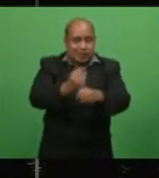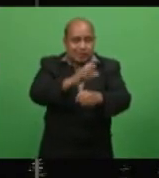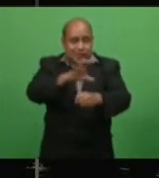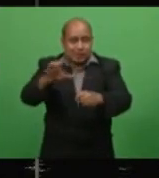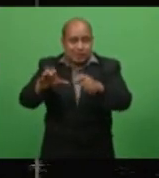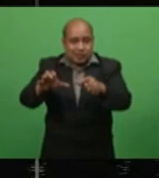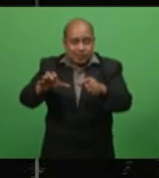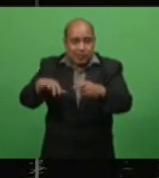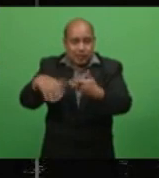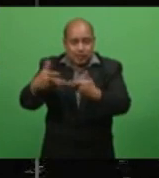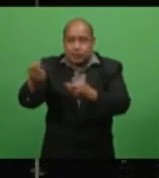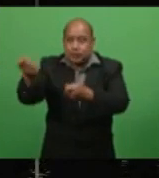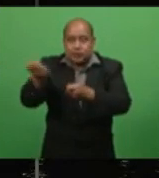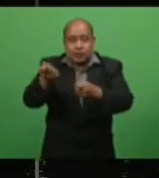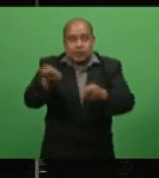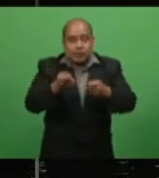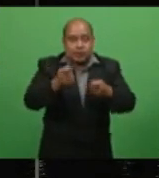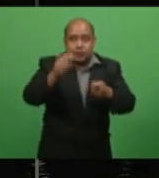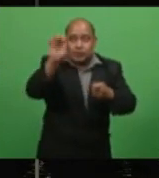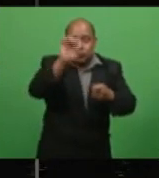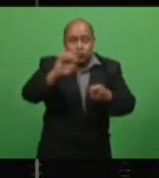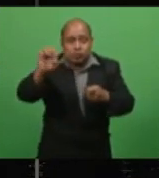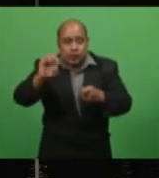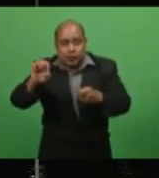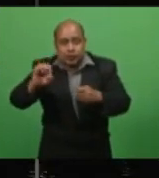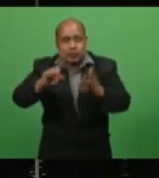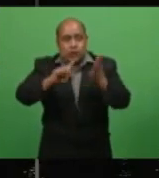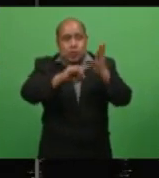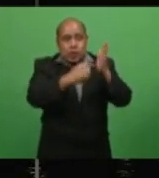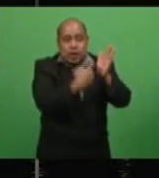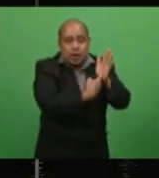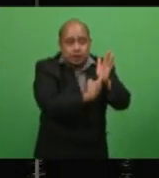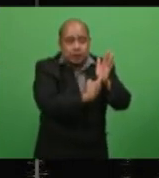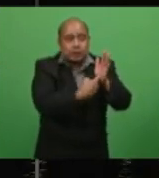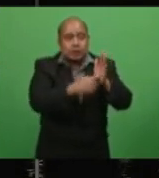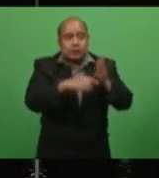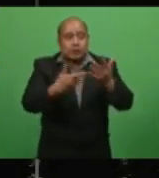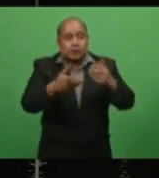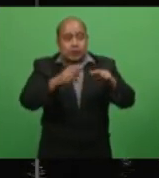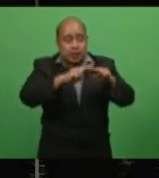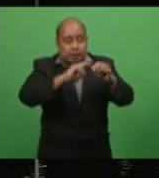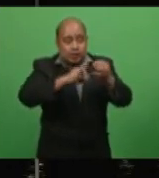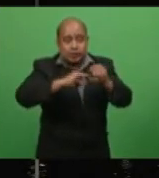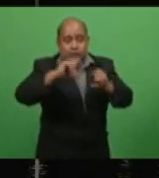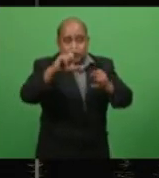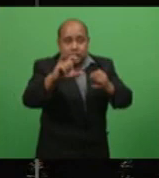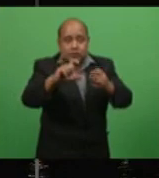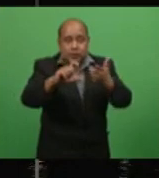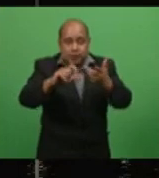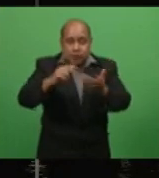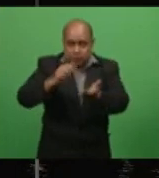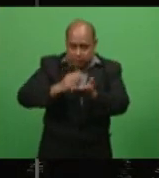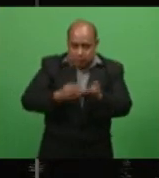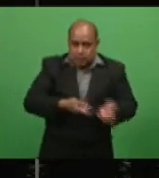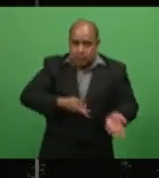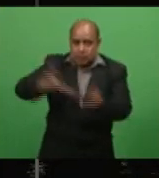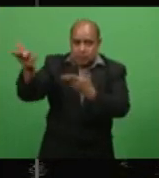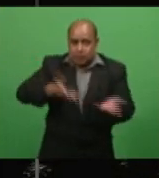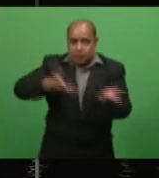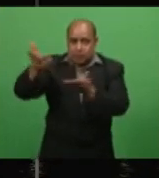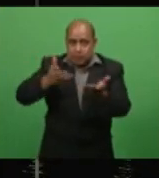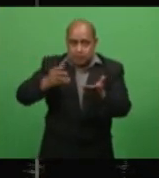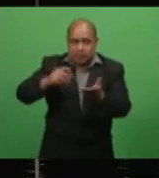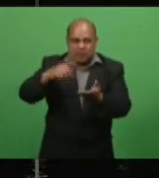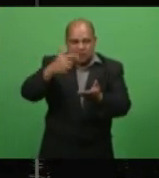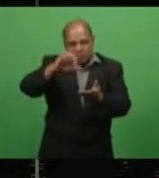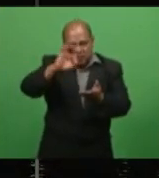the UK. Another plus point for the FSC is that it will be selling 60% of Fiji's sugar at the old price, as the